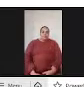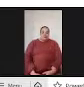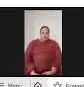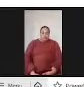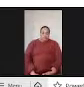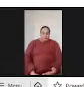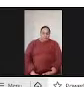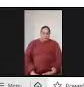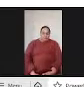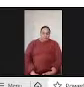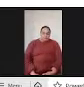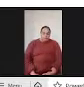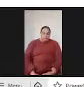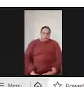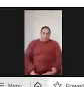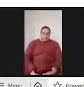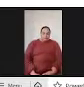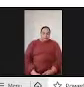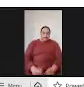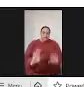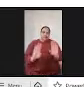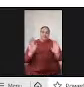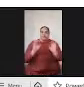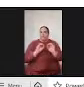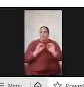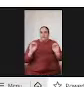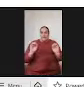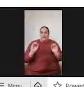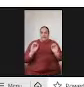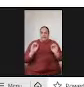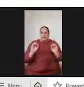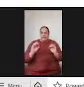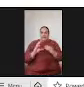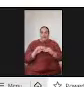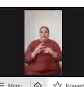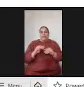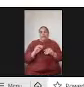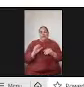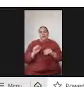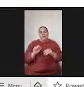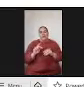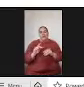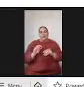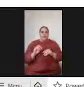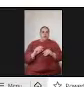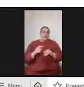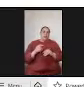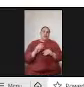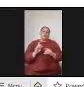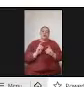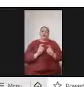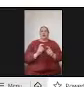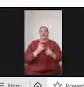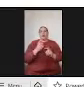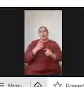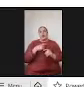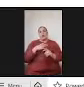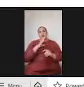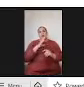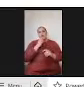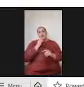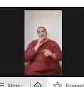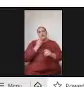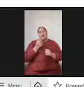Don't see any further hand from Member Bosman. Member Maseko, your hand was up. Just a quick one. I want to find out, because you